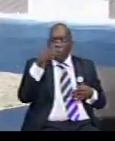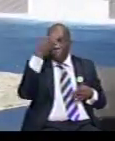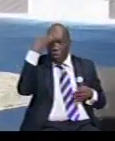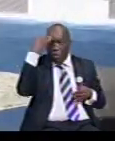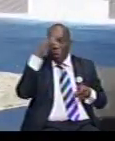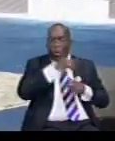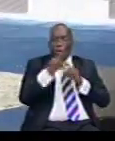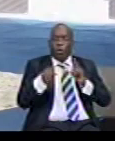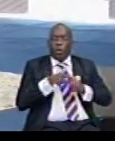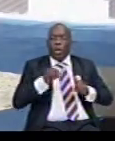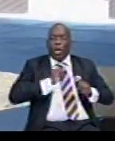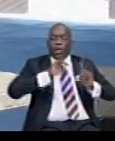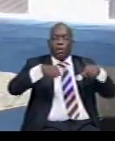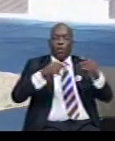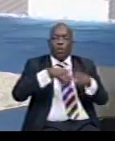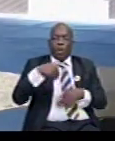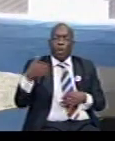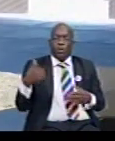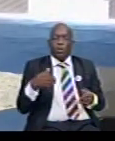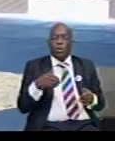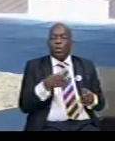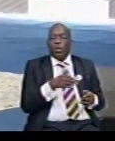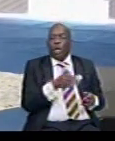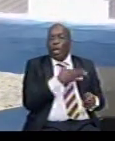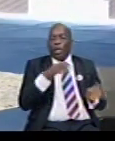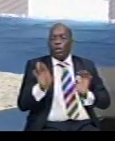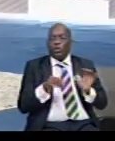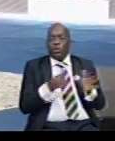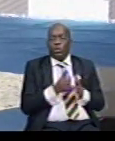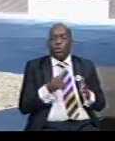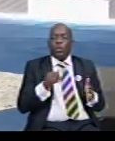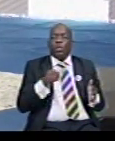do it, it will happen.